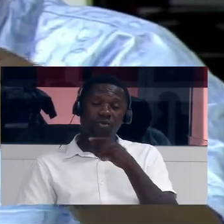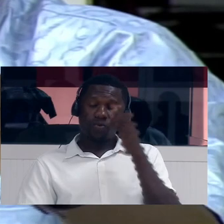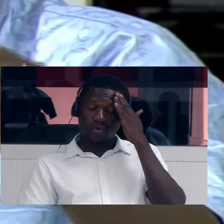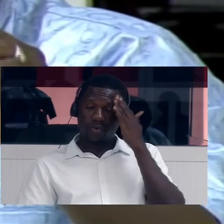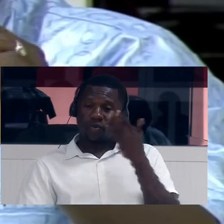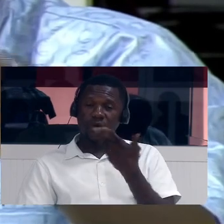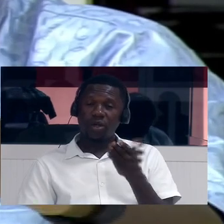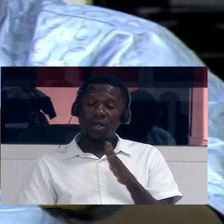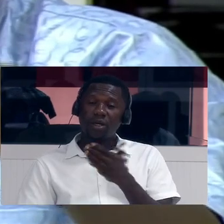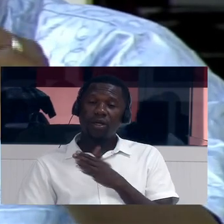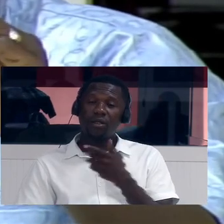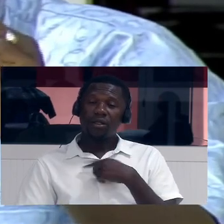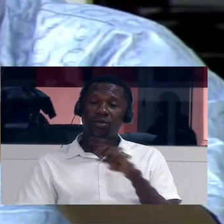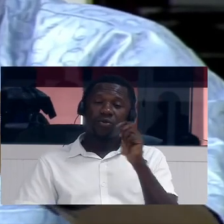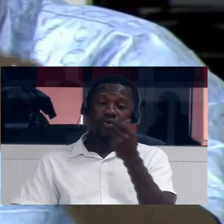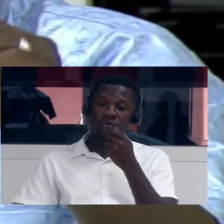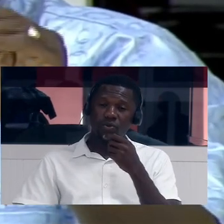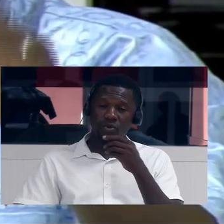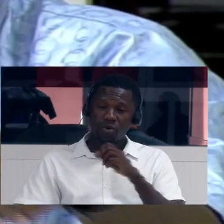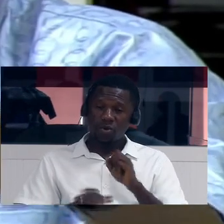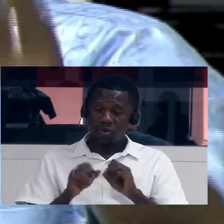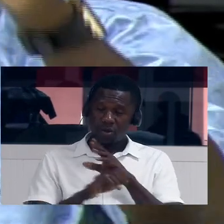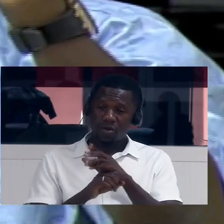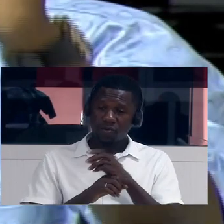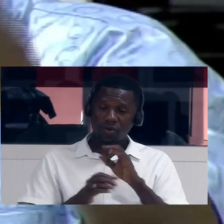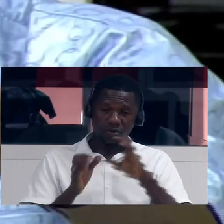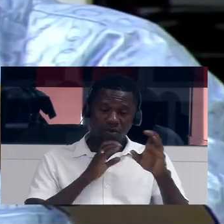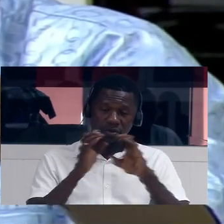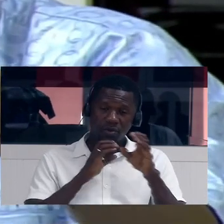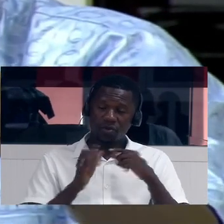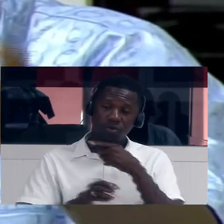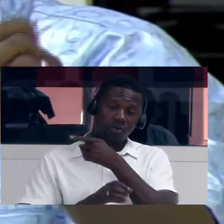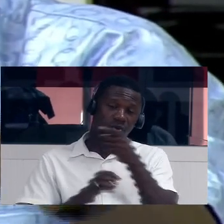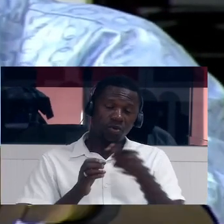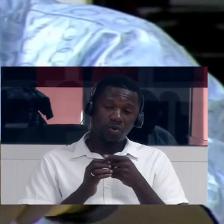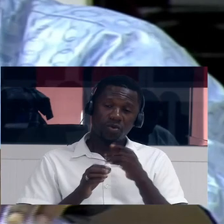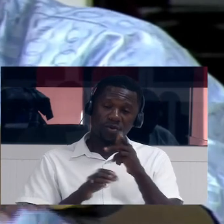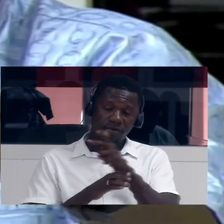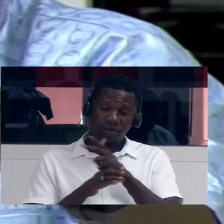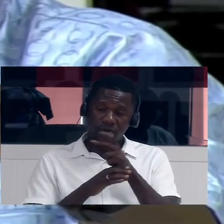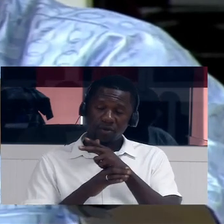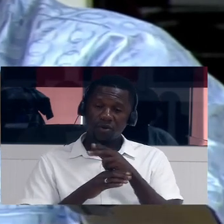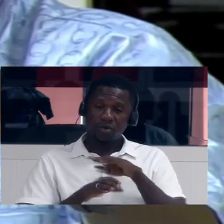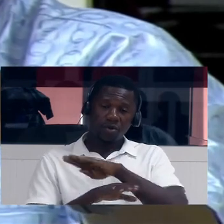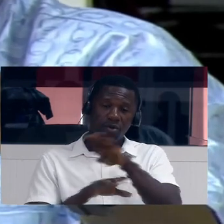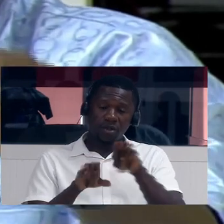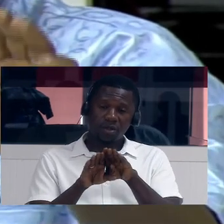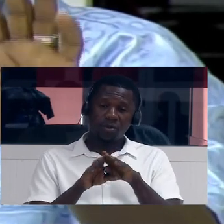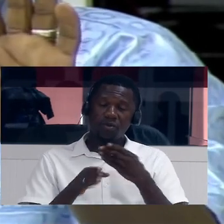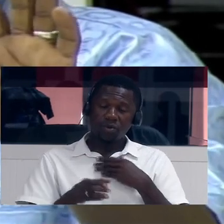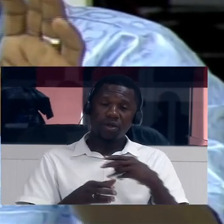order was communicated to those forces on the ground which were required to implement it? I don't